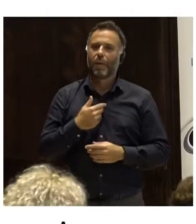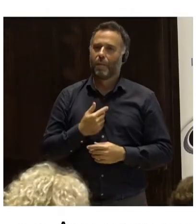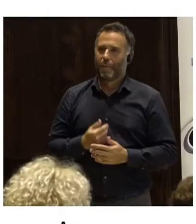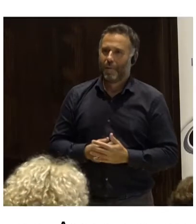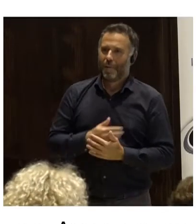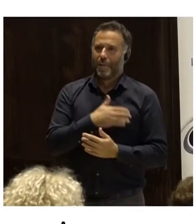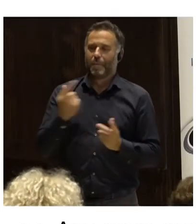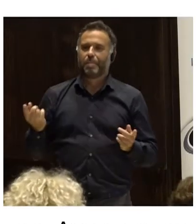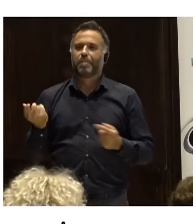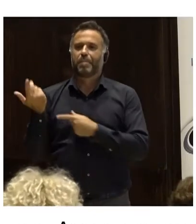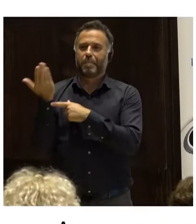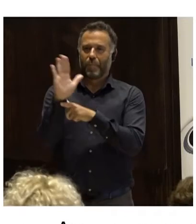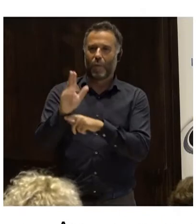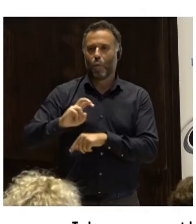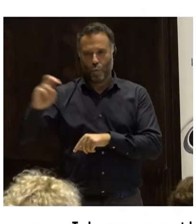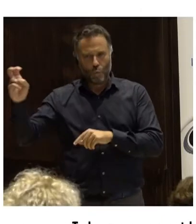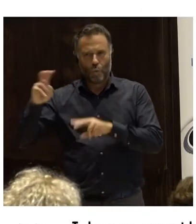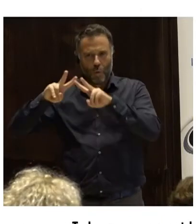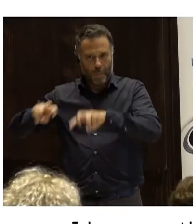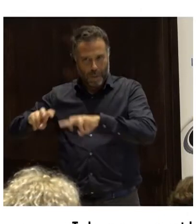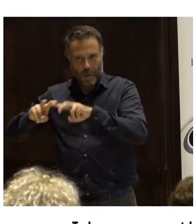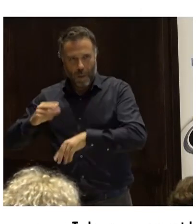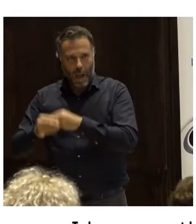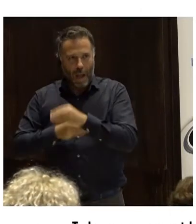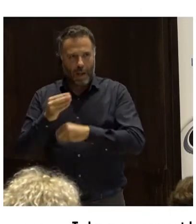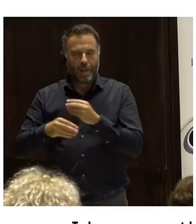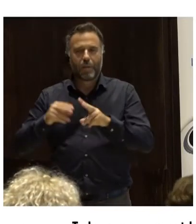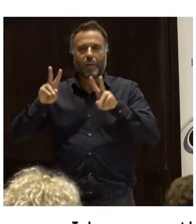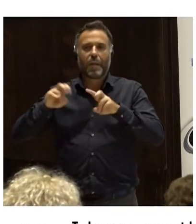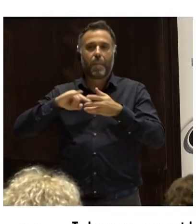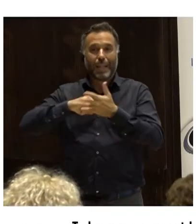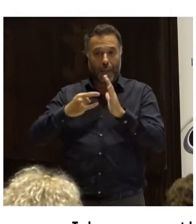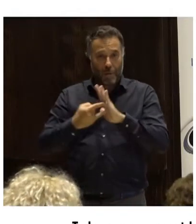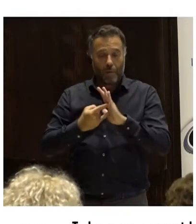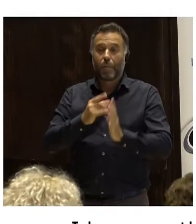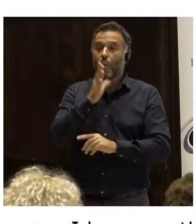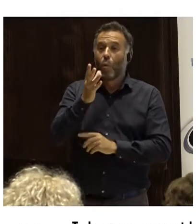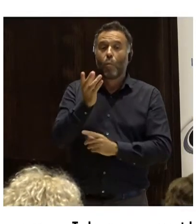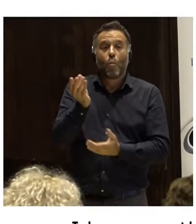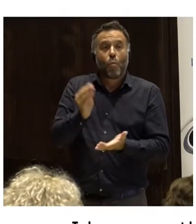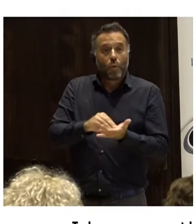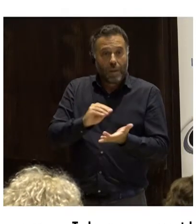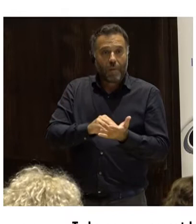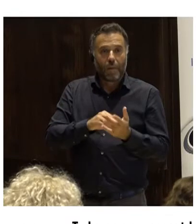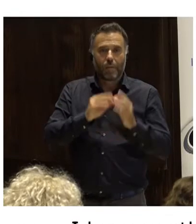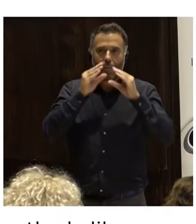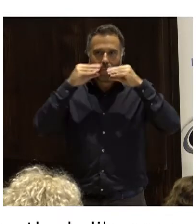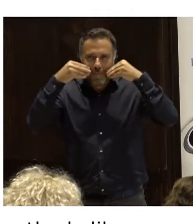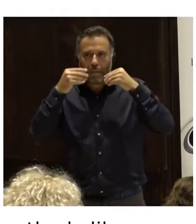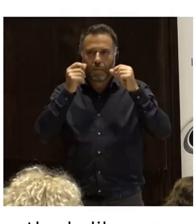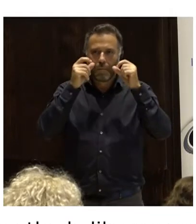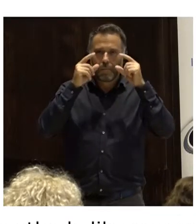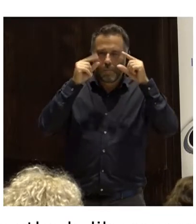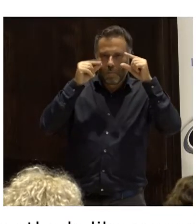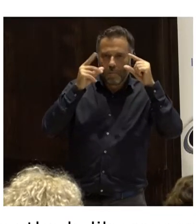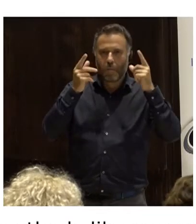access methods, like you were talking about, sometimes those physical movements are hard for children. And so we're looking at